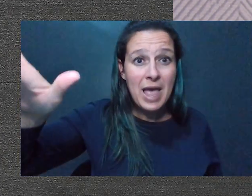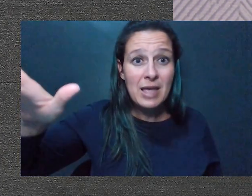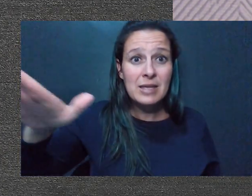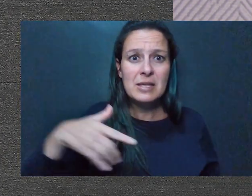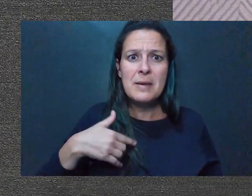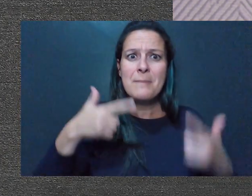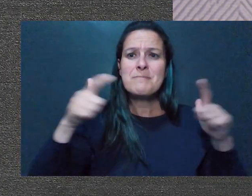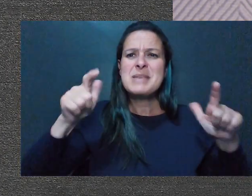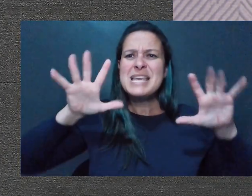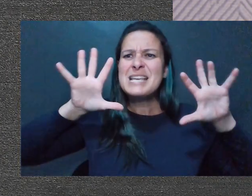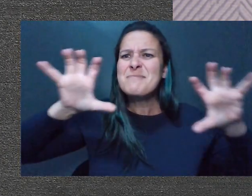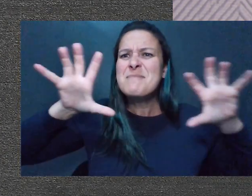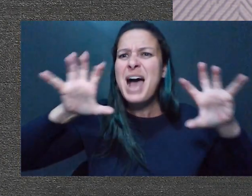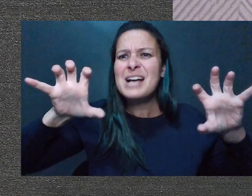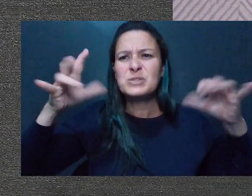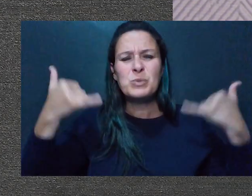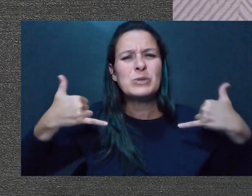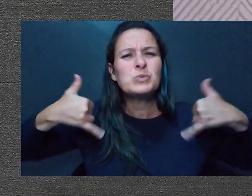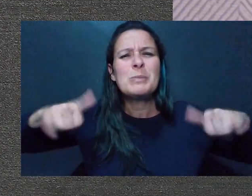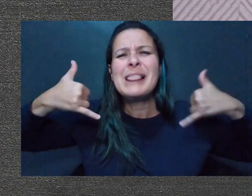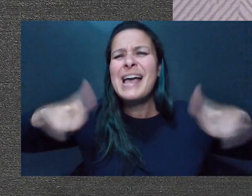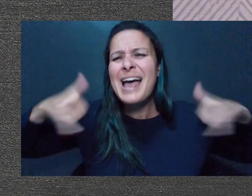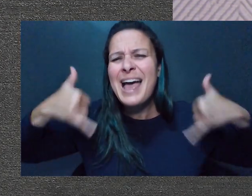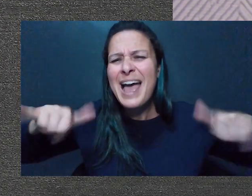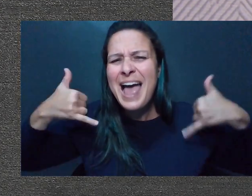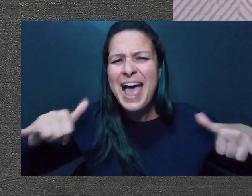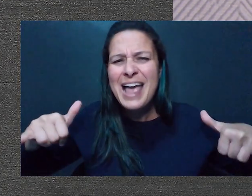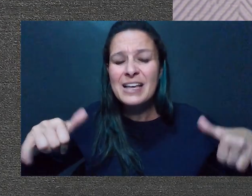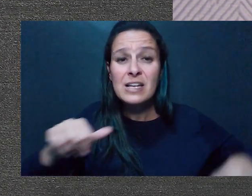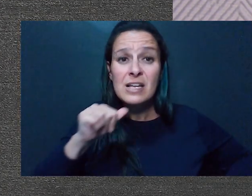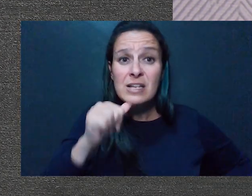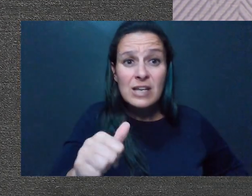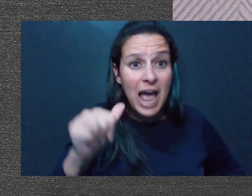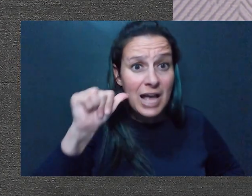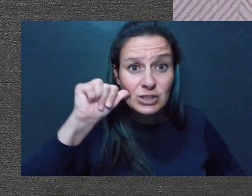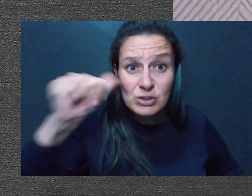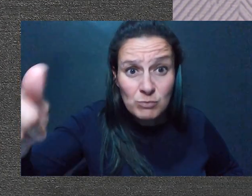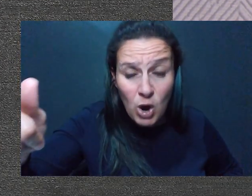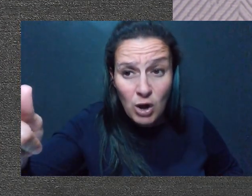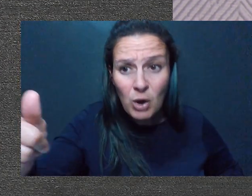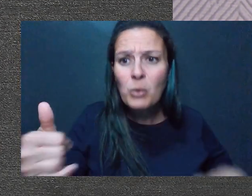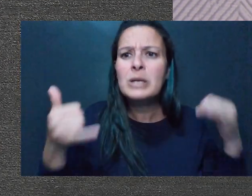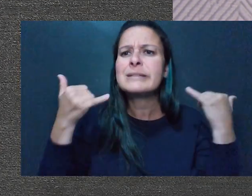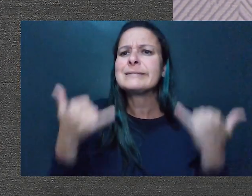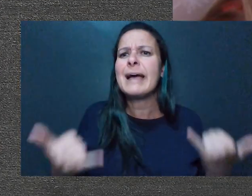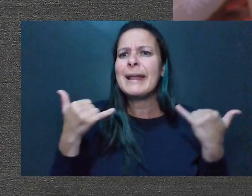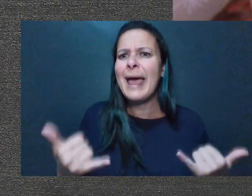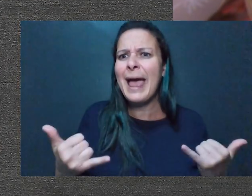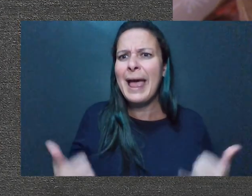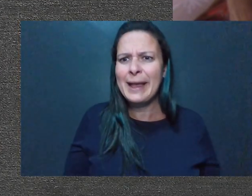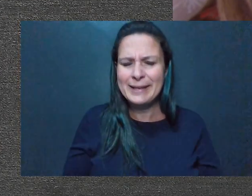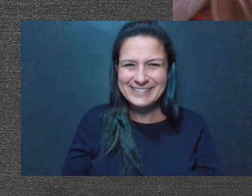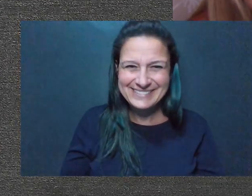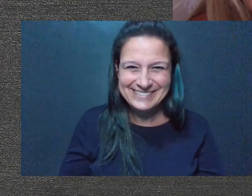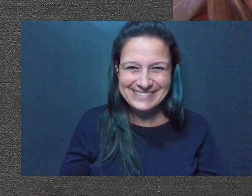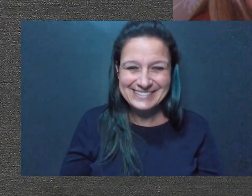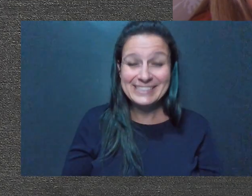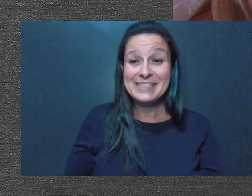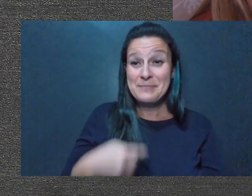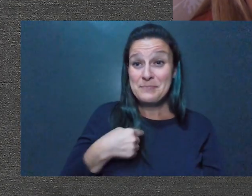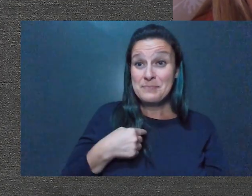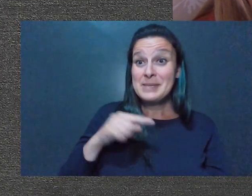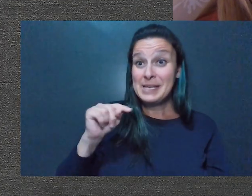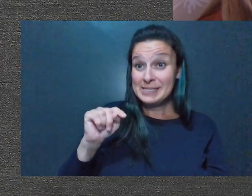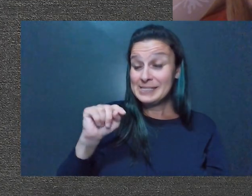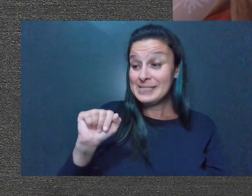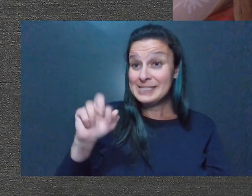big monsters want to play. Not tomorrow, pal. Today. I'm Miss Tara. I'm a